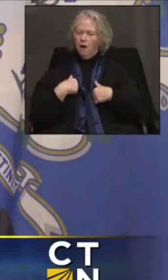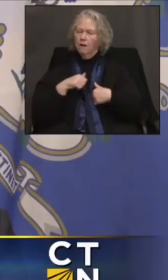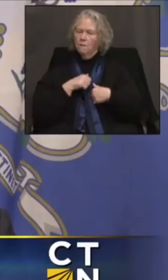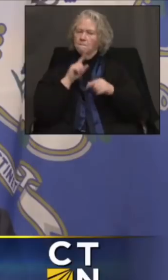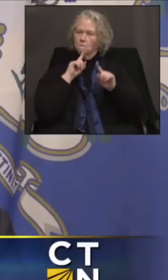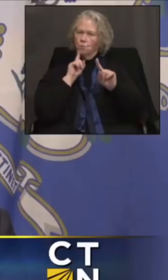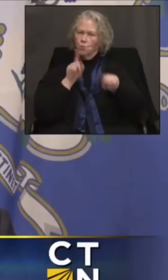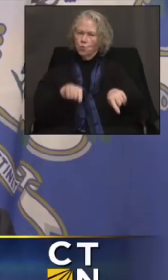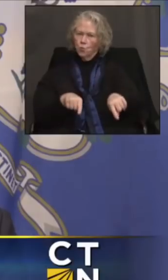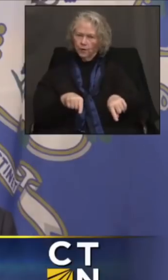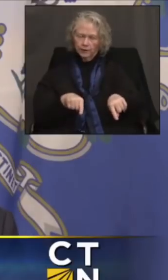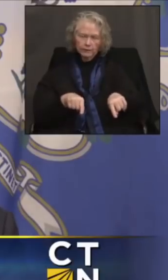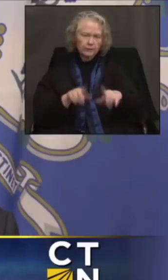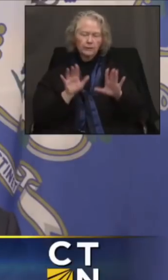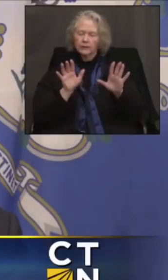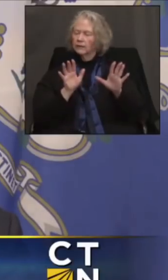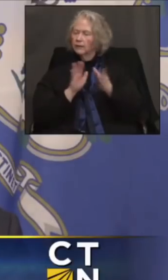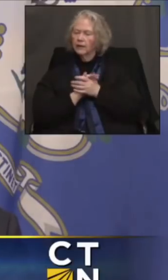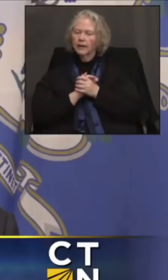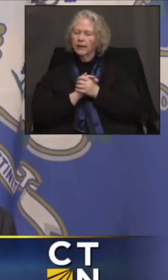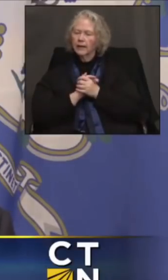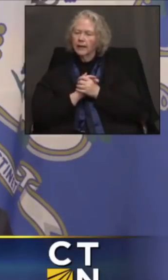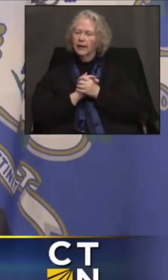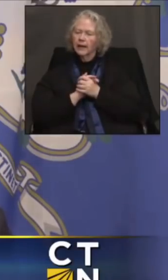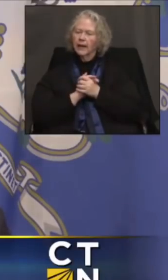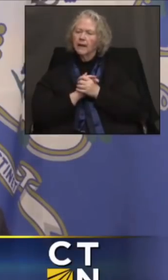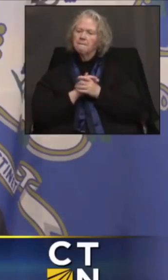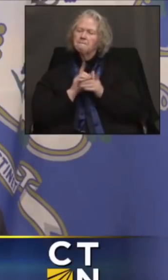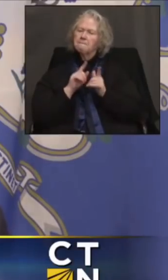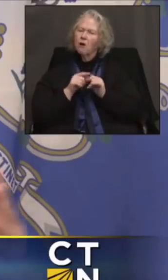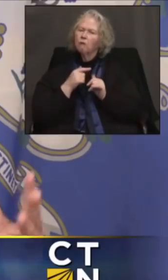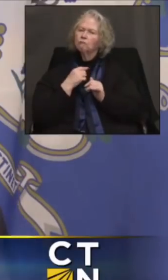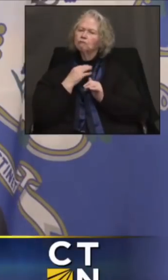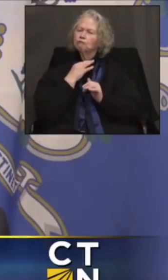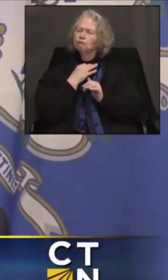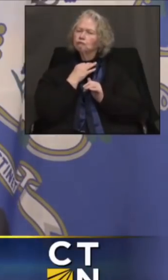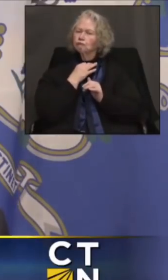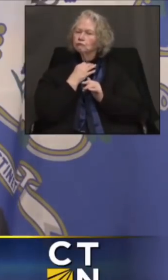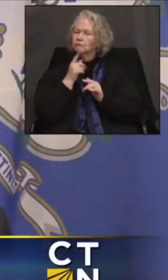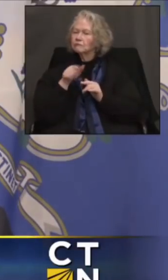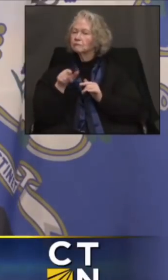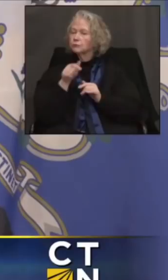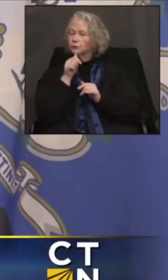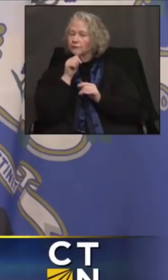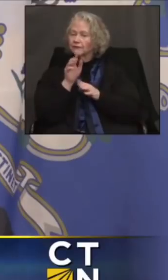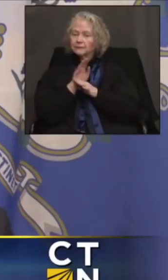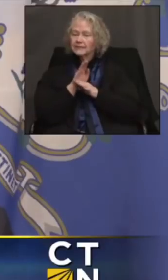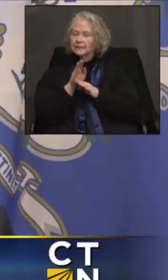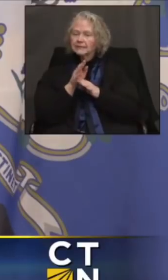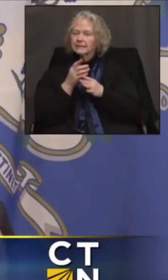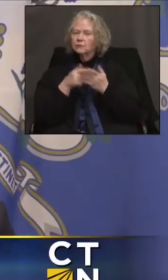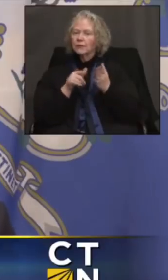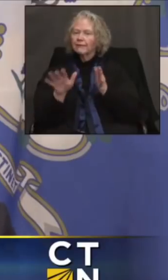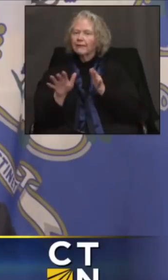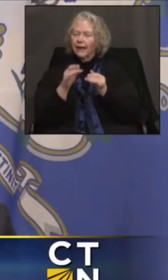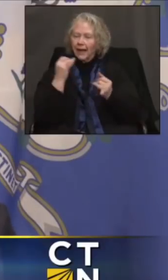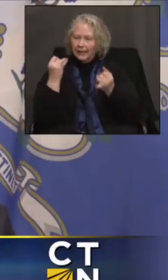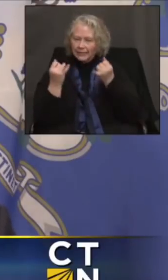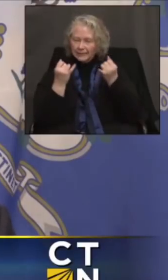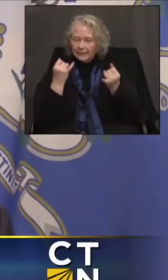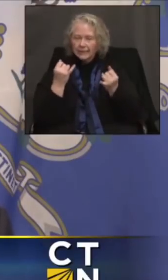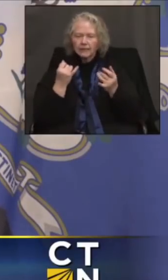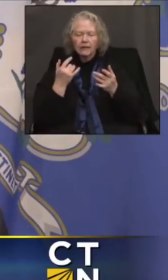a government database, but they are sort of interested in seeing how the private sector wants to work through it, just to give